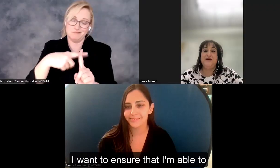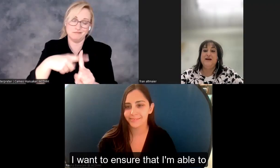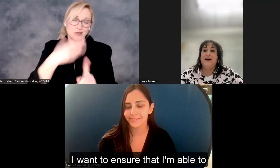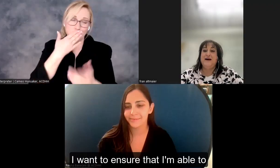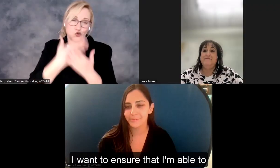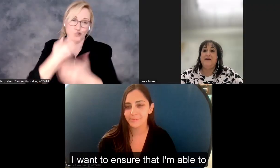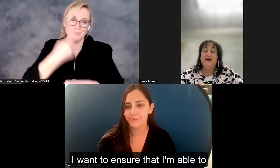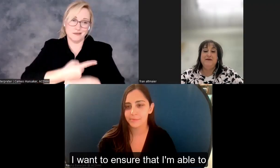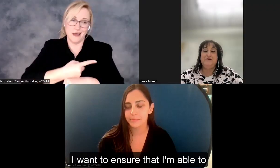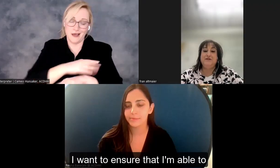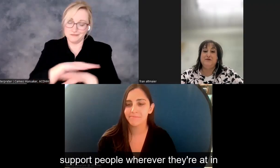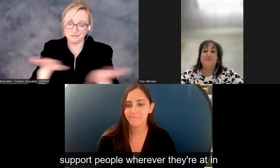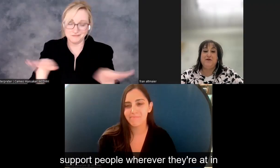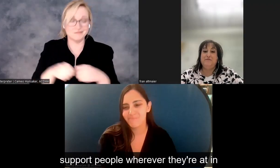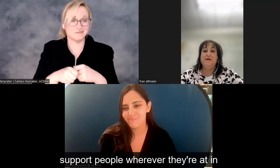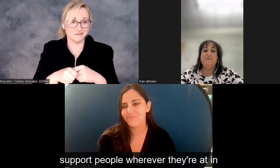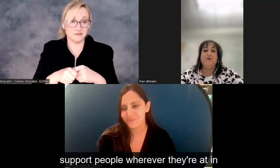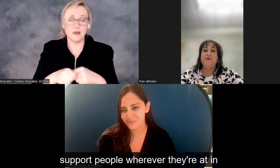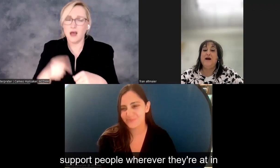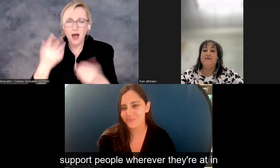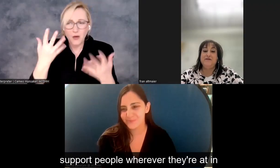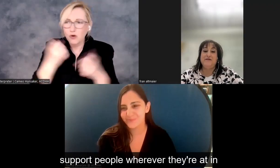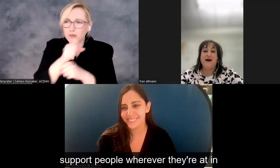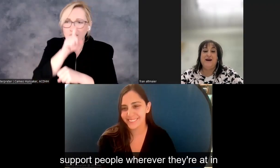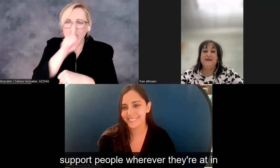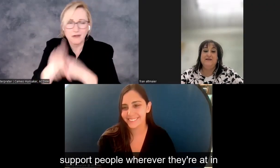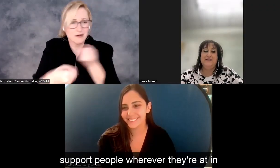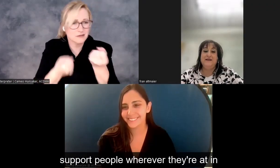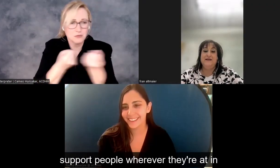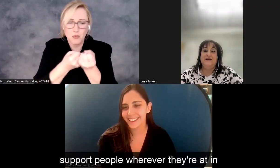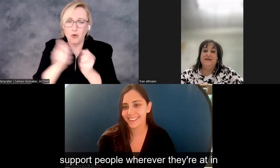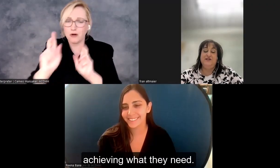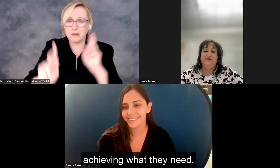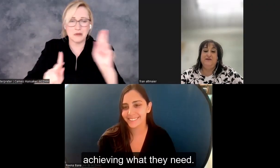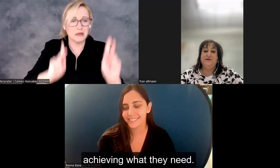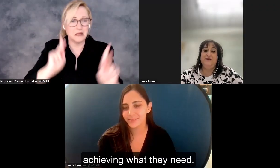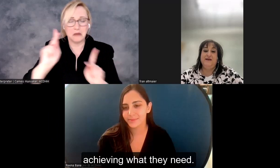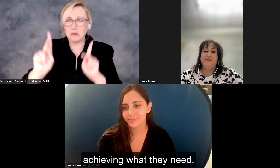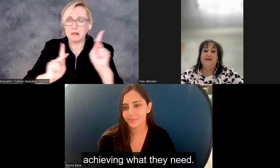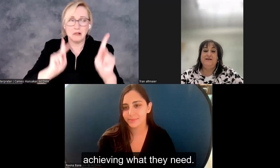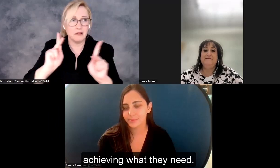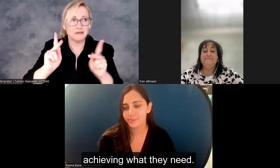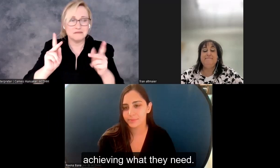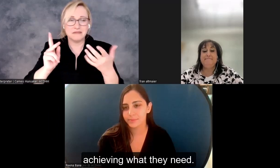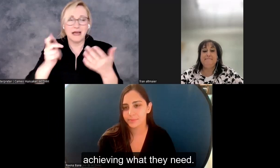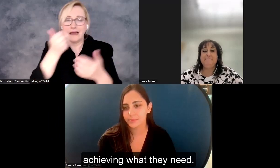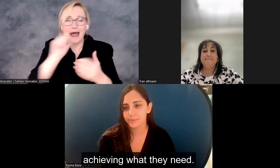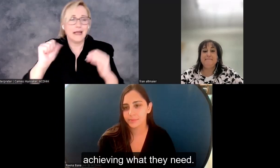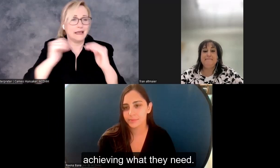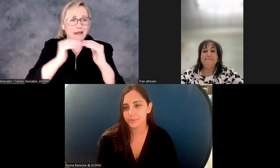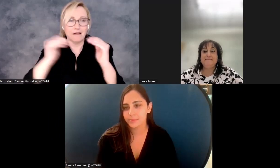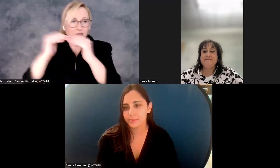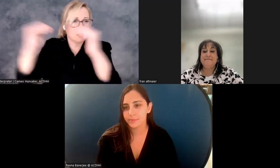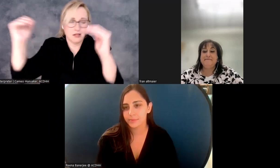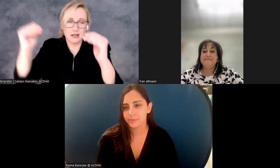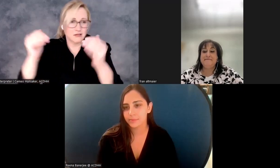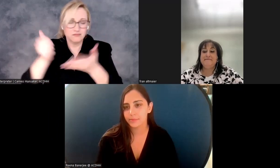ensure that I'm able to support people wherever they're at in achieving what they need.